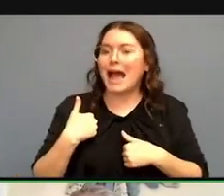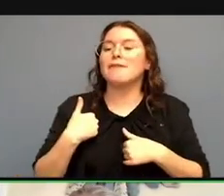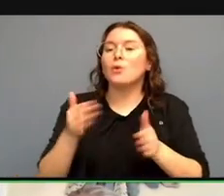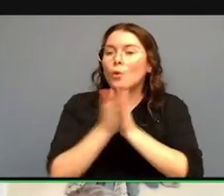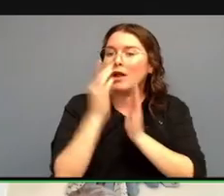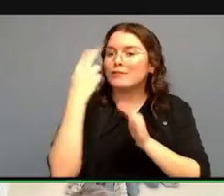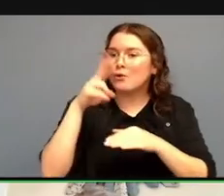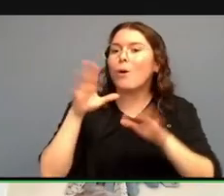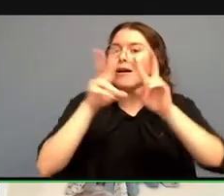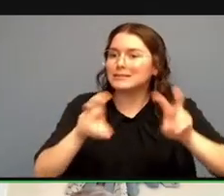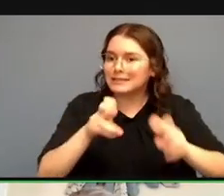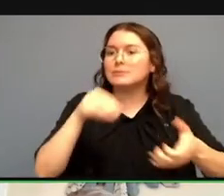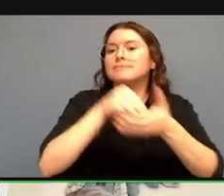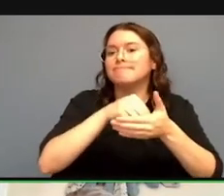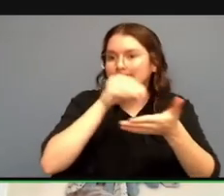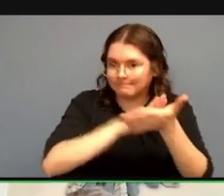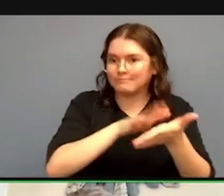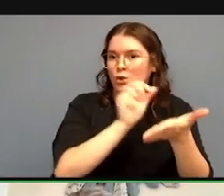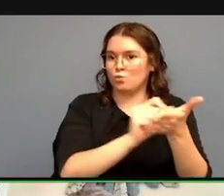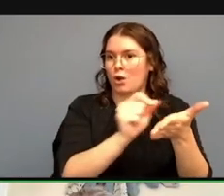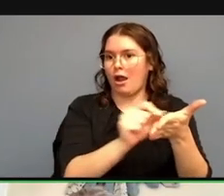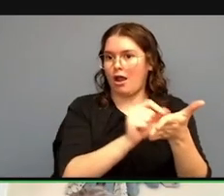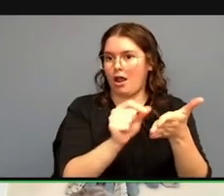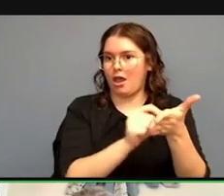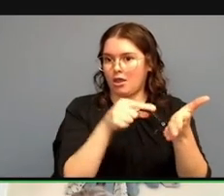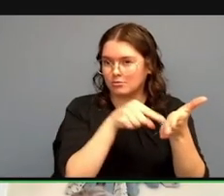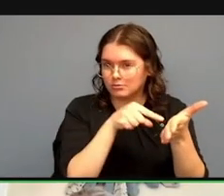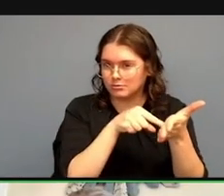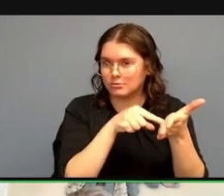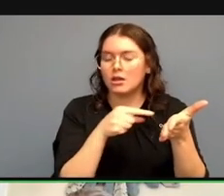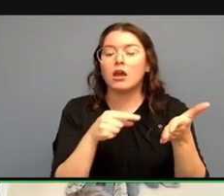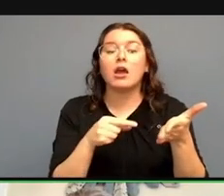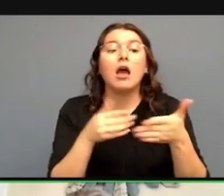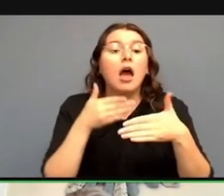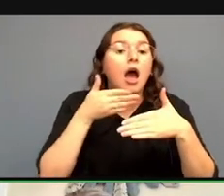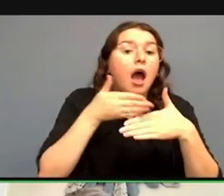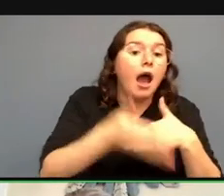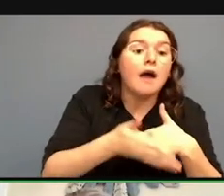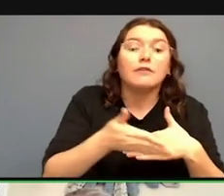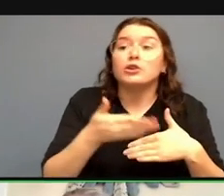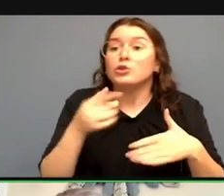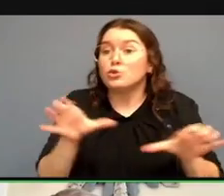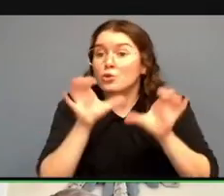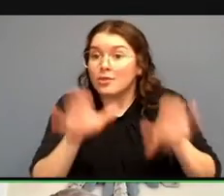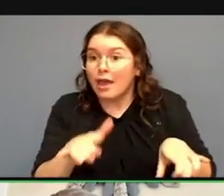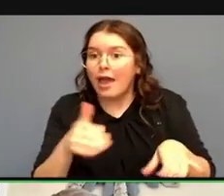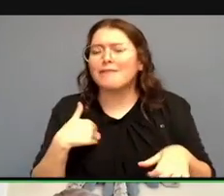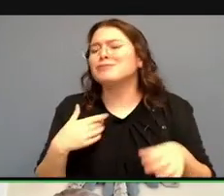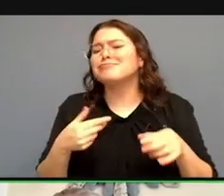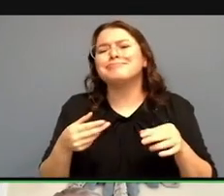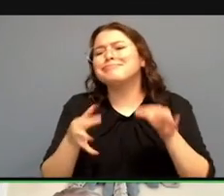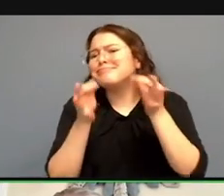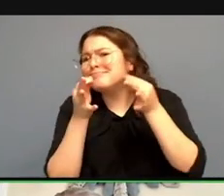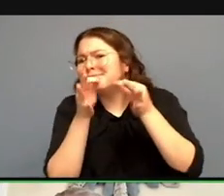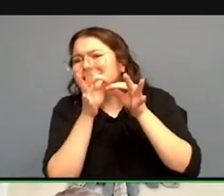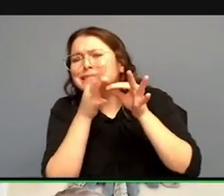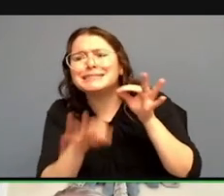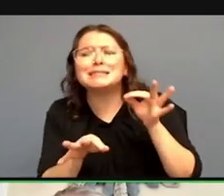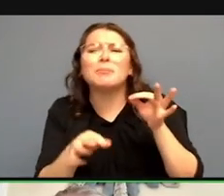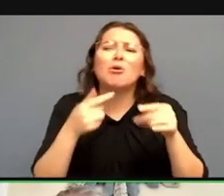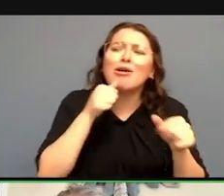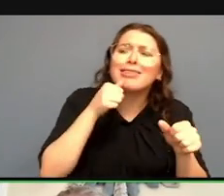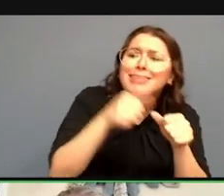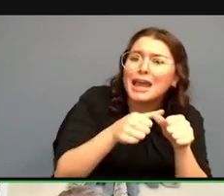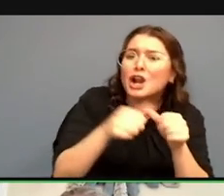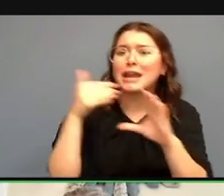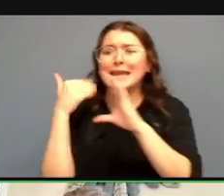in writing. Once you do that, you're just going to write a simple letter or an email. Email is honestly the